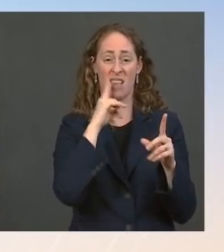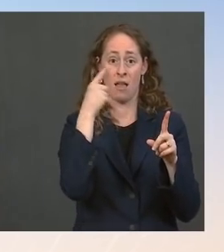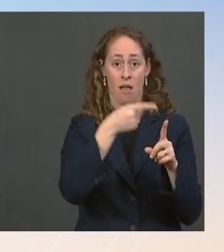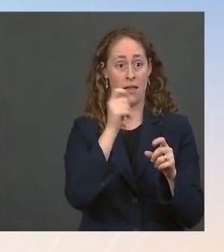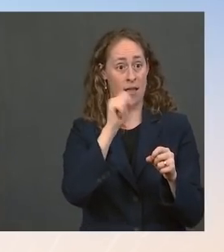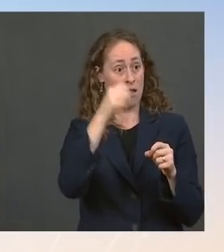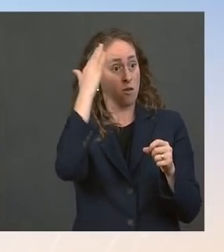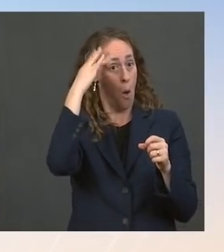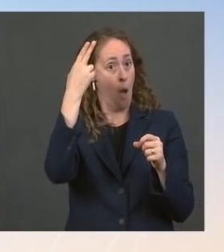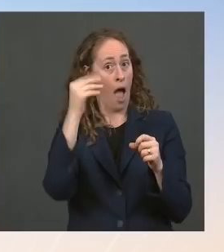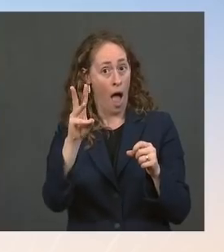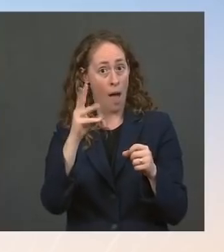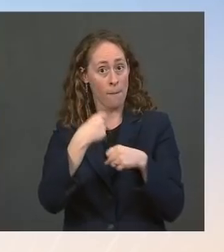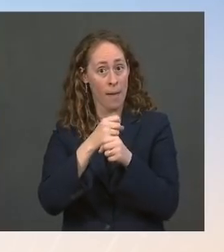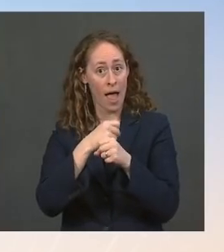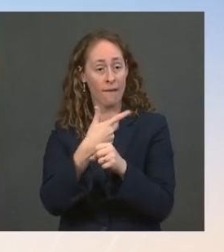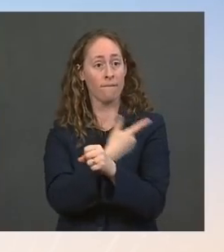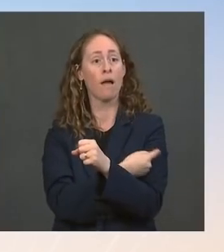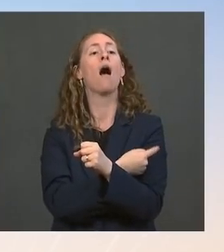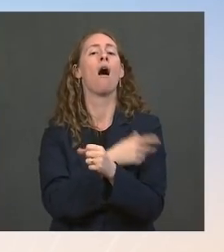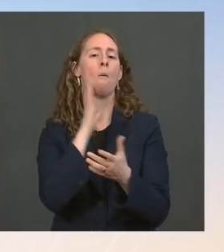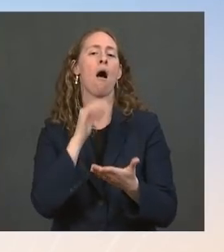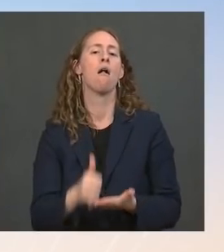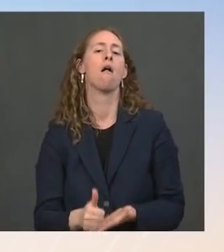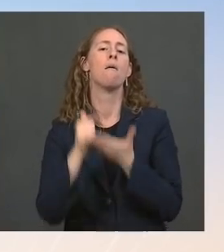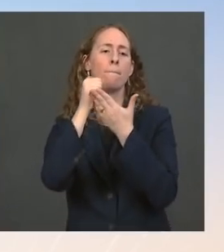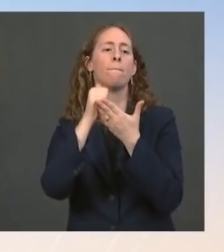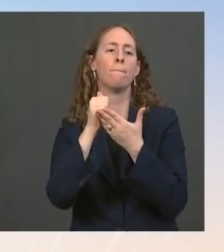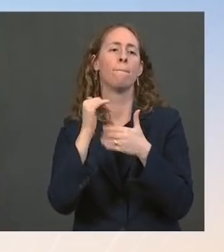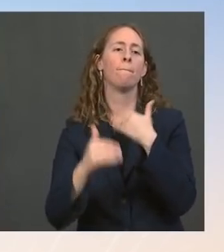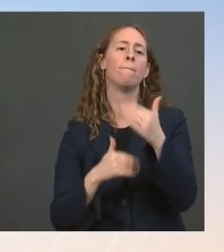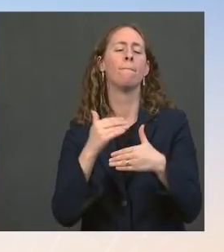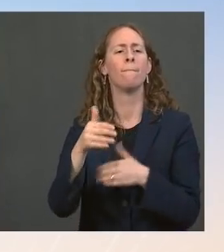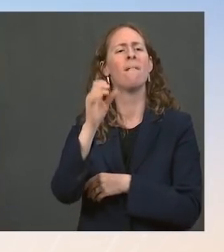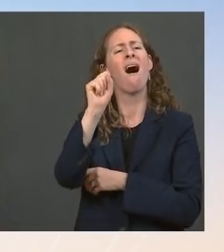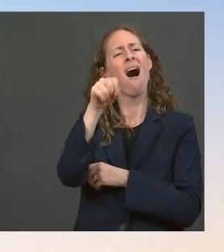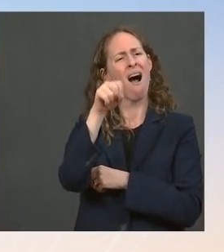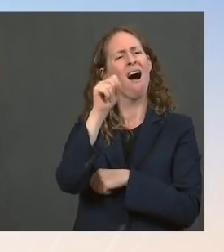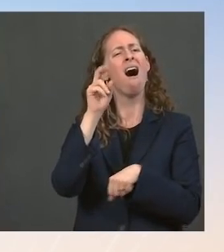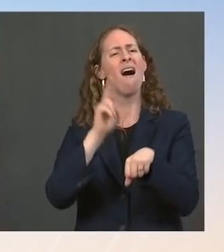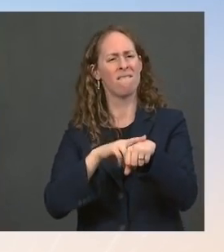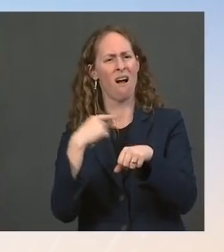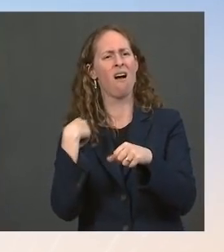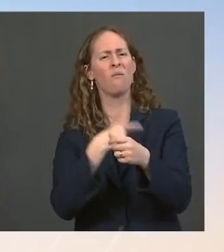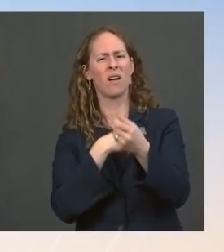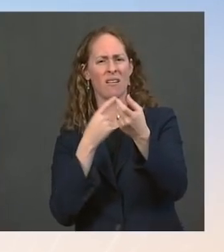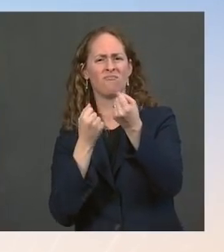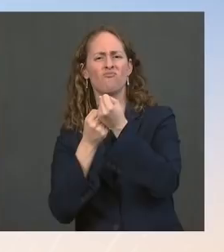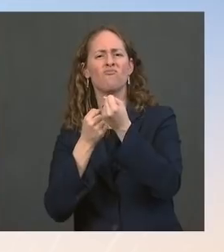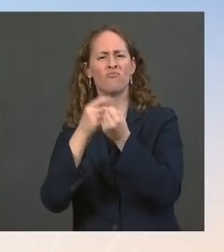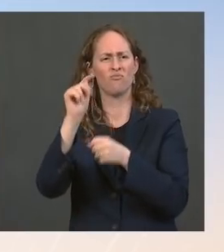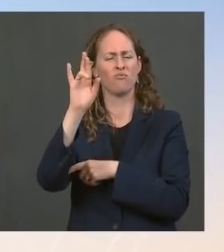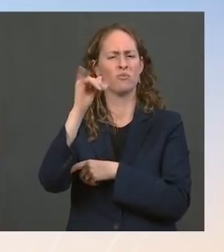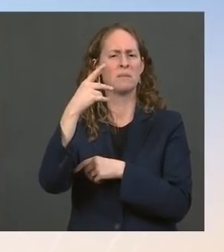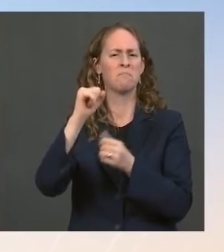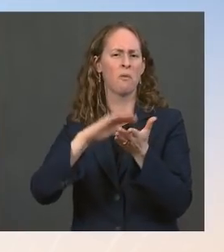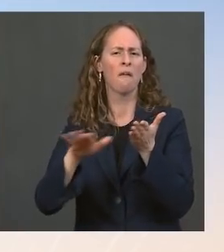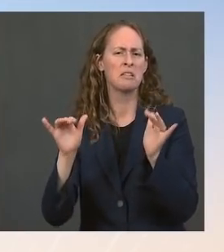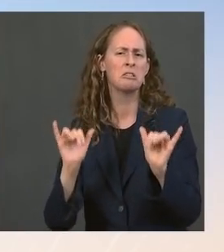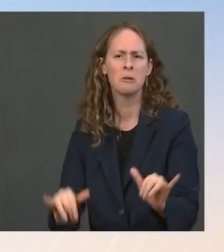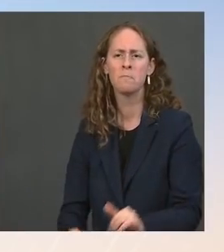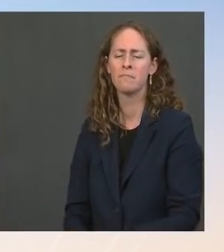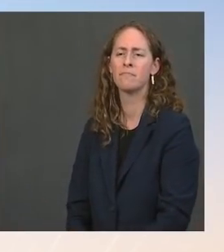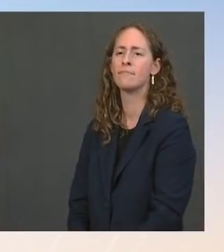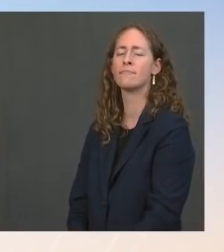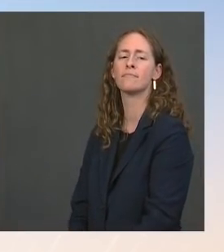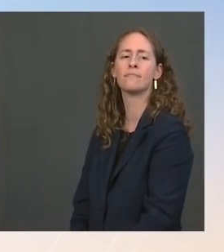are essential, and certainly we continue to support the TRIPS waiver. I just want to get around to a bunch of people. Go ahead. Maybe Jen, just to